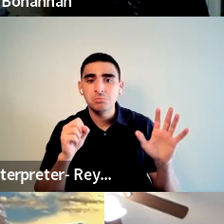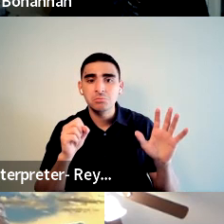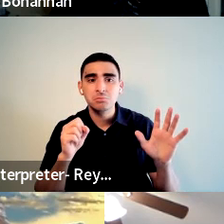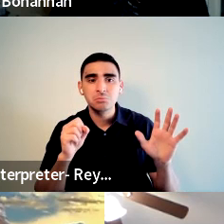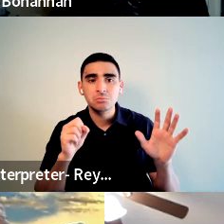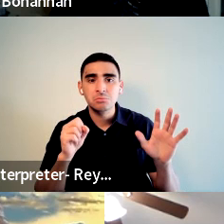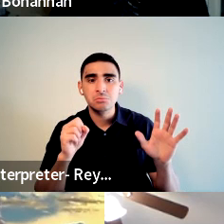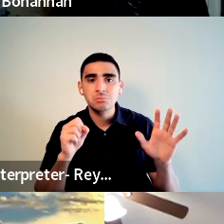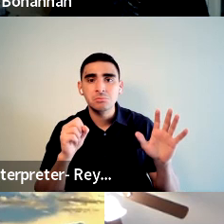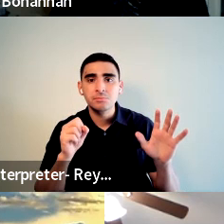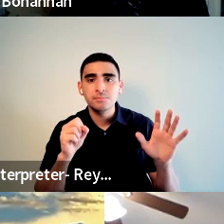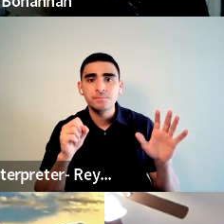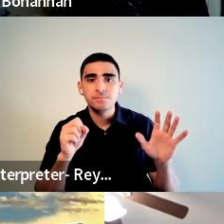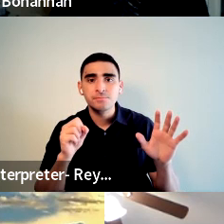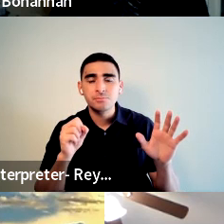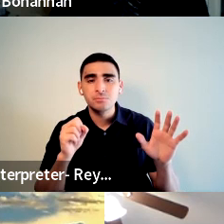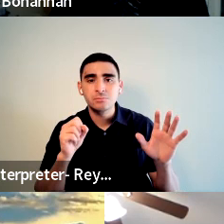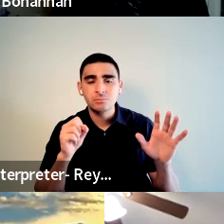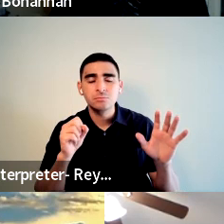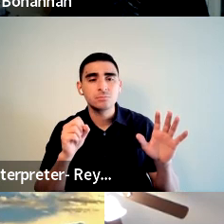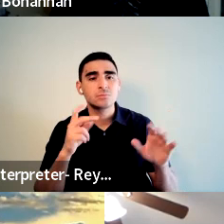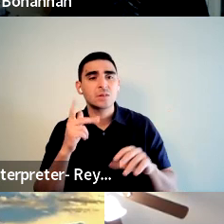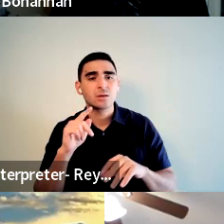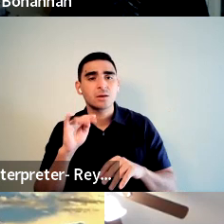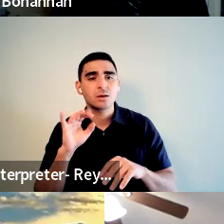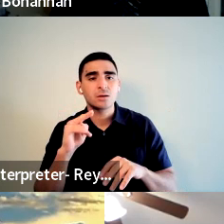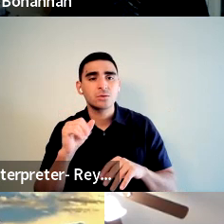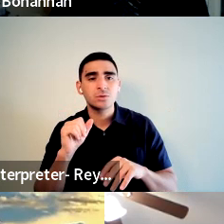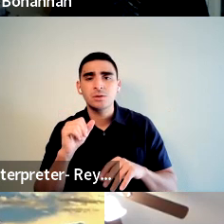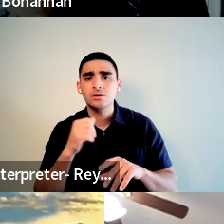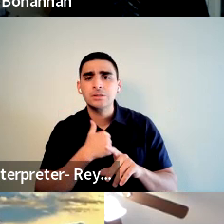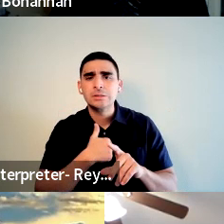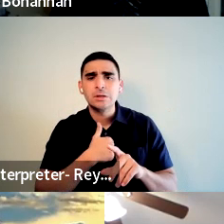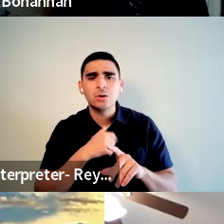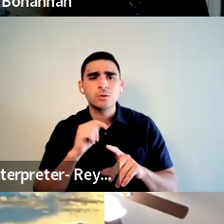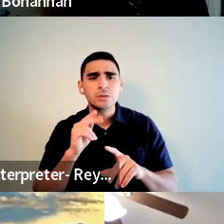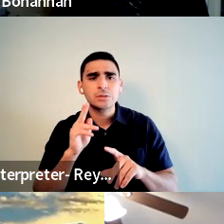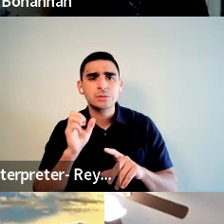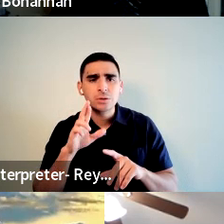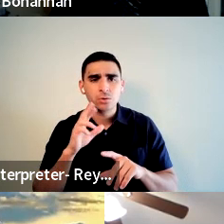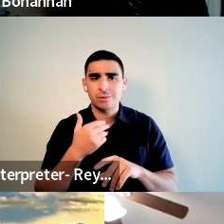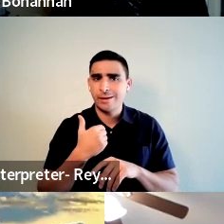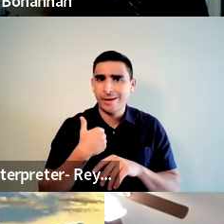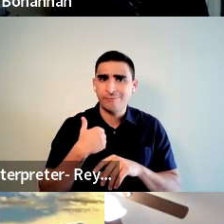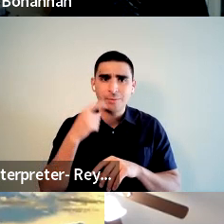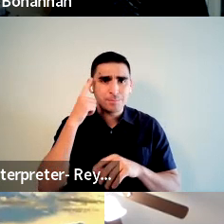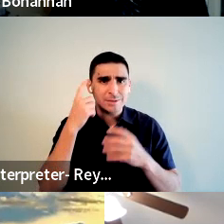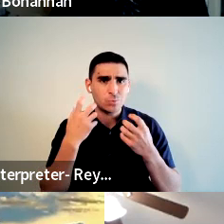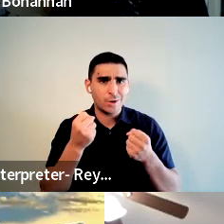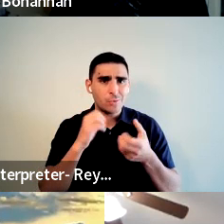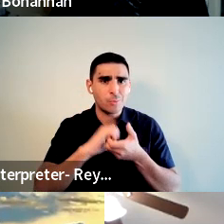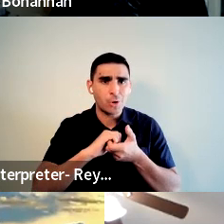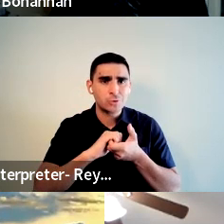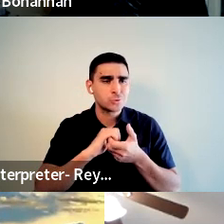I do want to comment that we have mental health partners up here. Sorry, Tucker. Up in the mountains, but they have no place to practice out